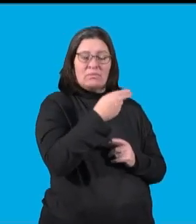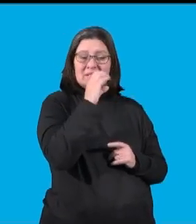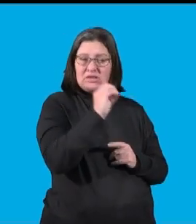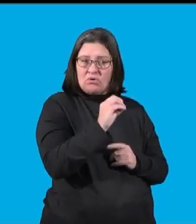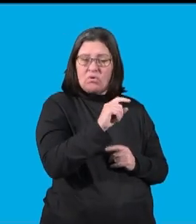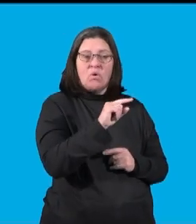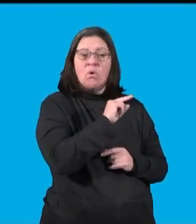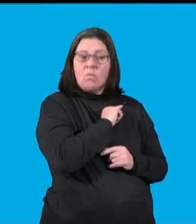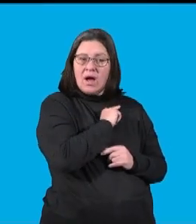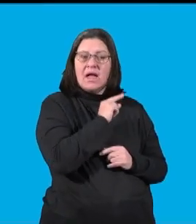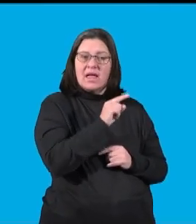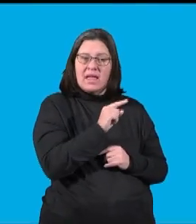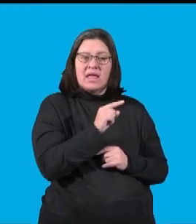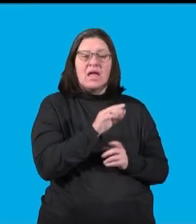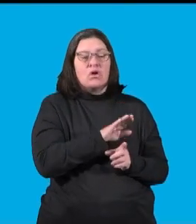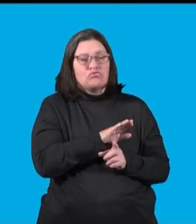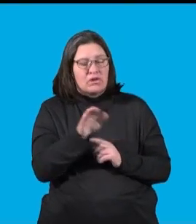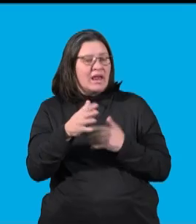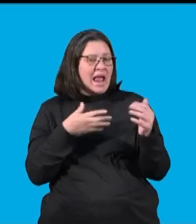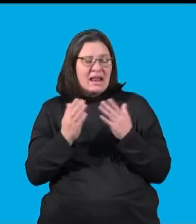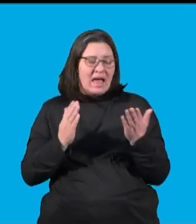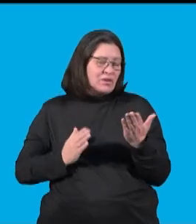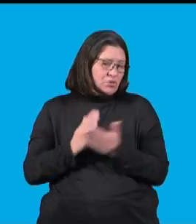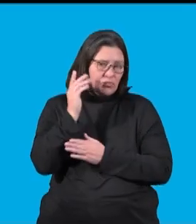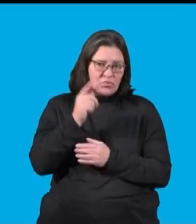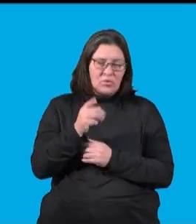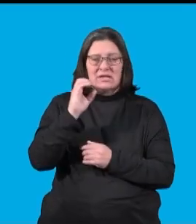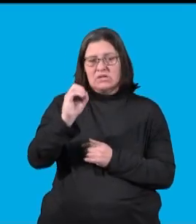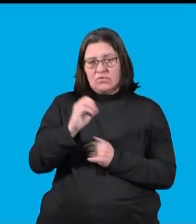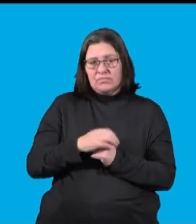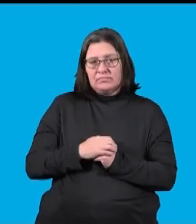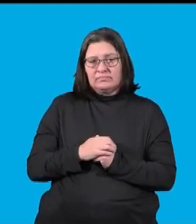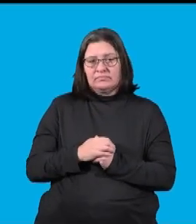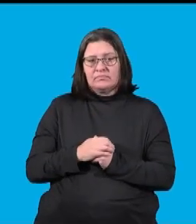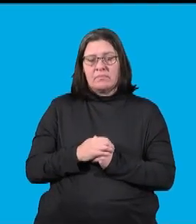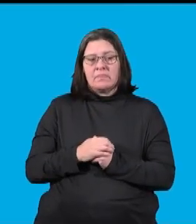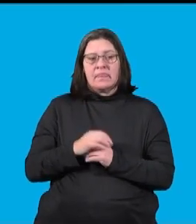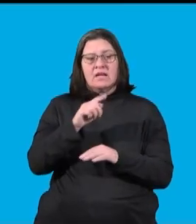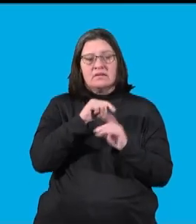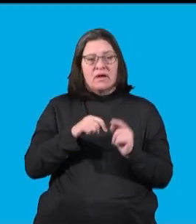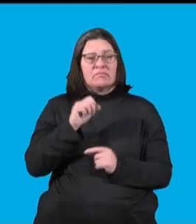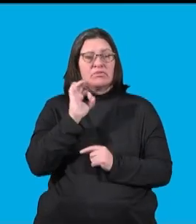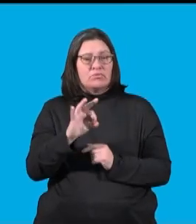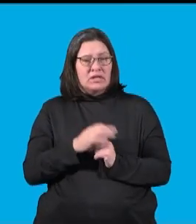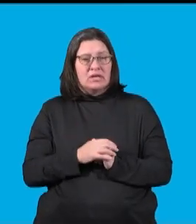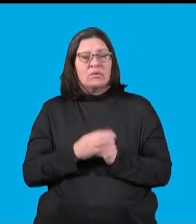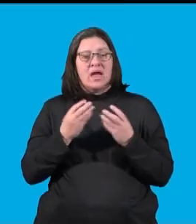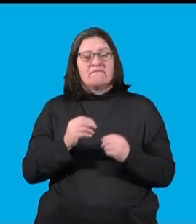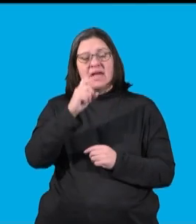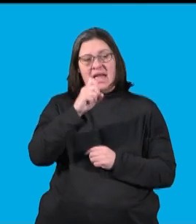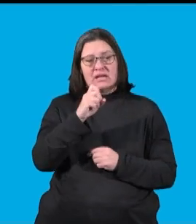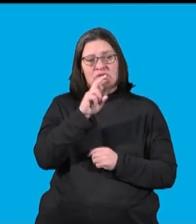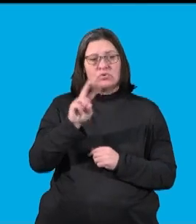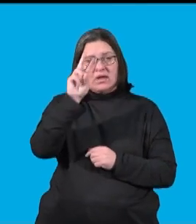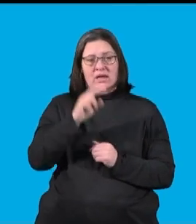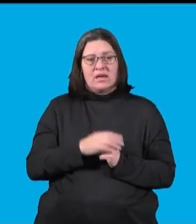derivative equal to 0 because at the stationary point the gradient of any line passing through that point would be 0. Dividing through by 3, I get